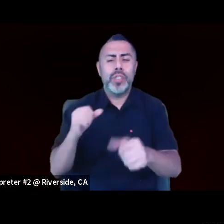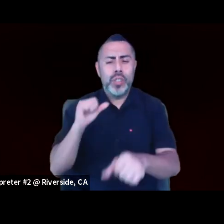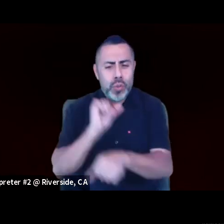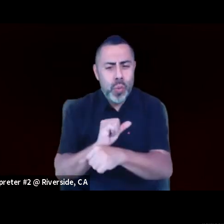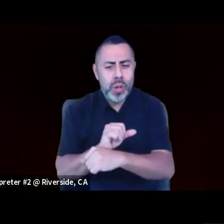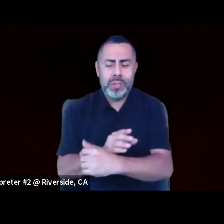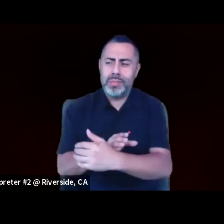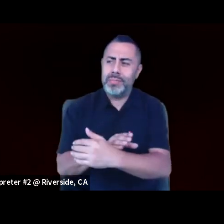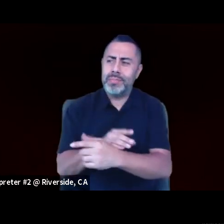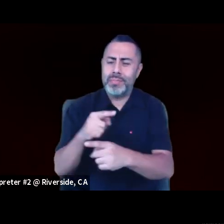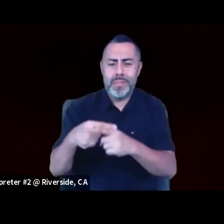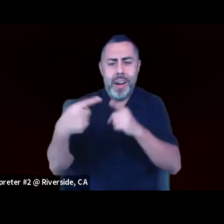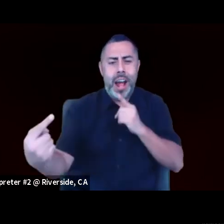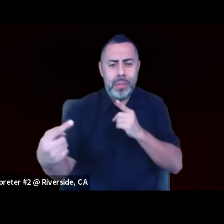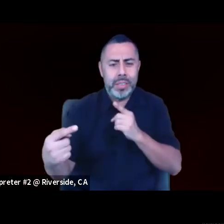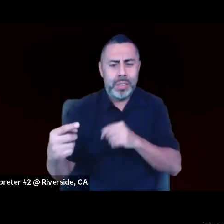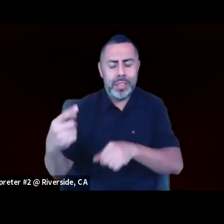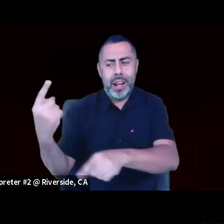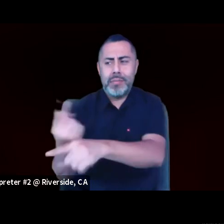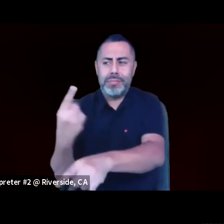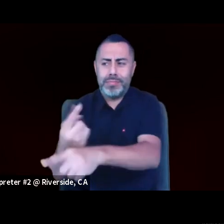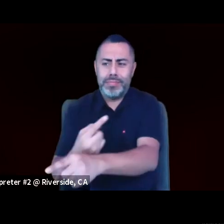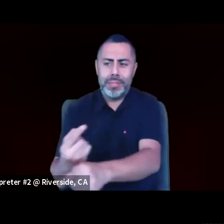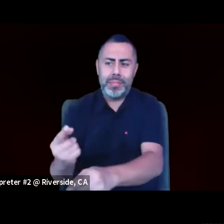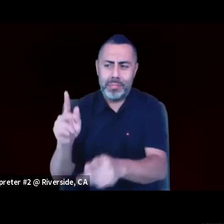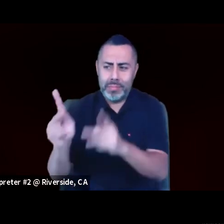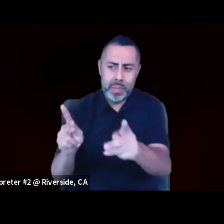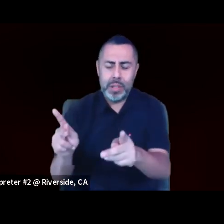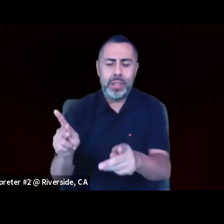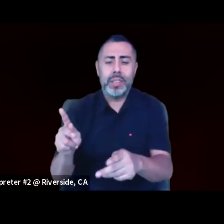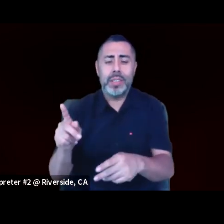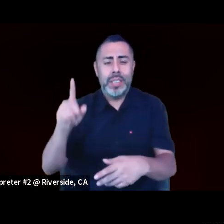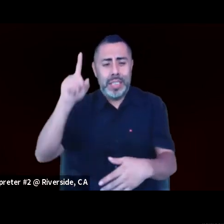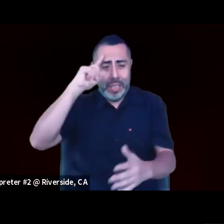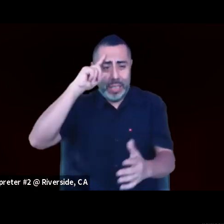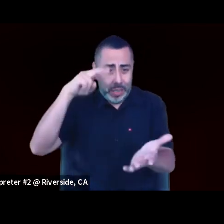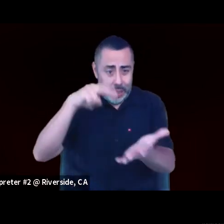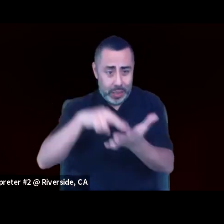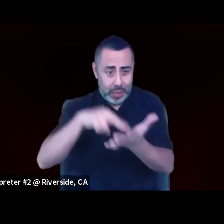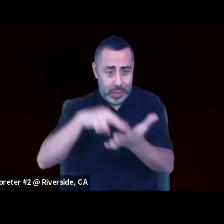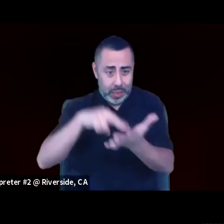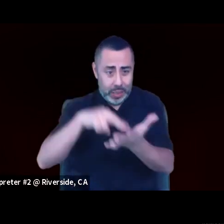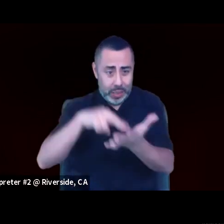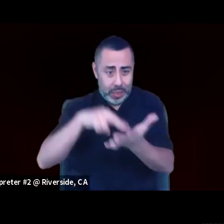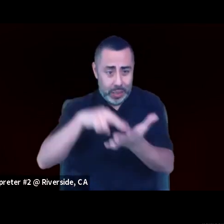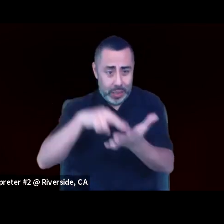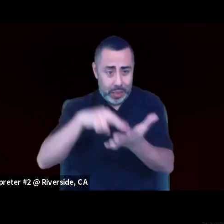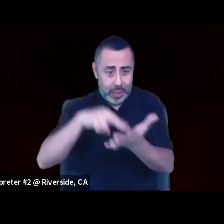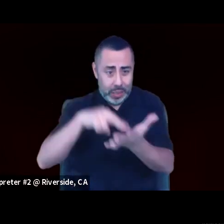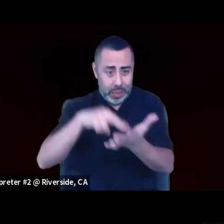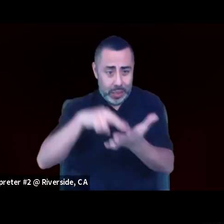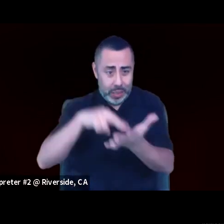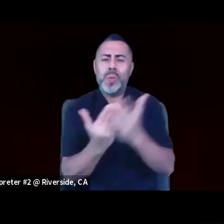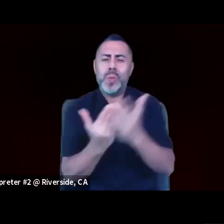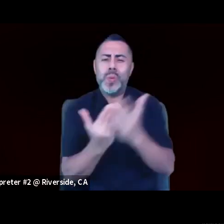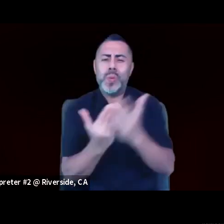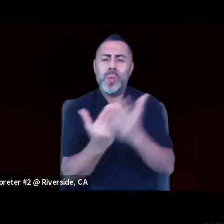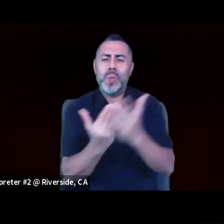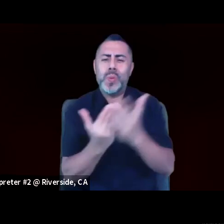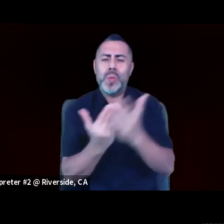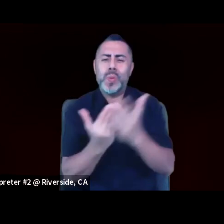propose new truths about our human selves, in order to propose new